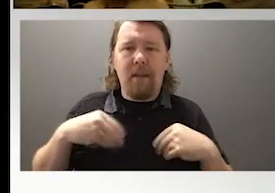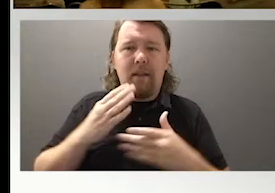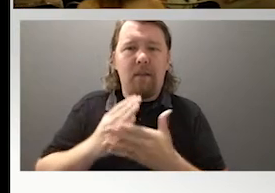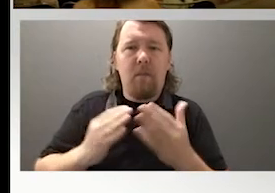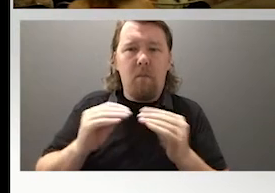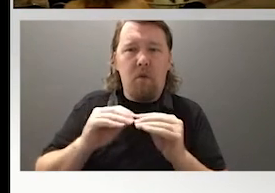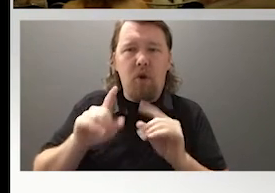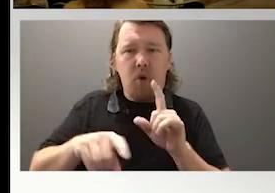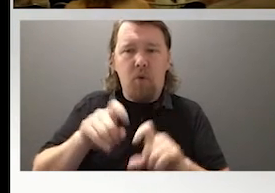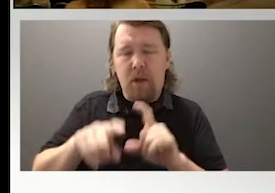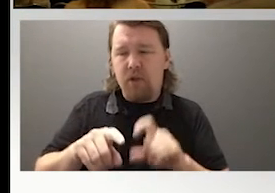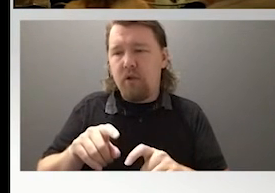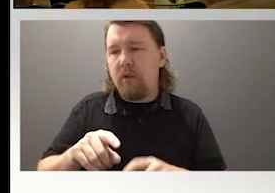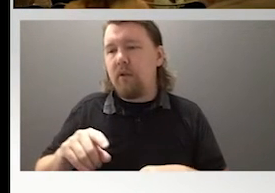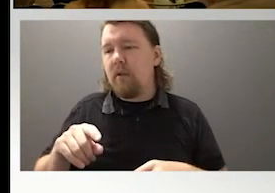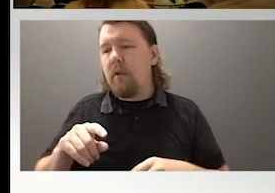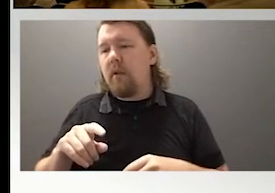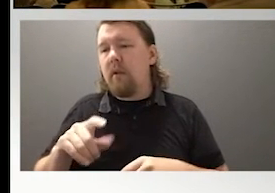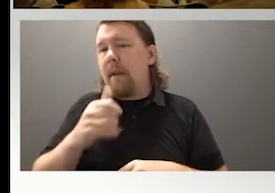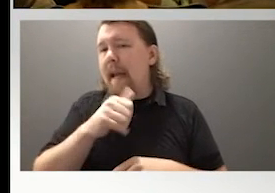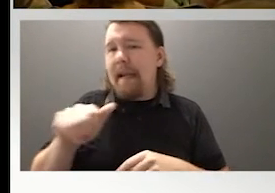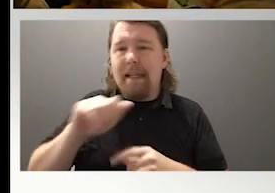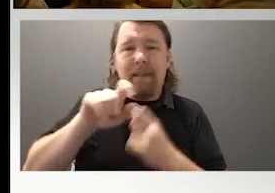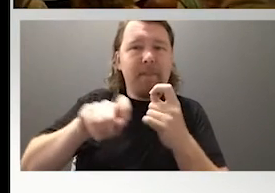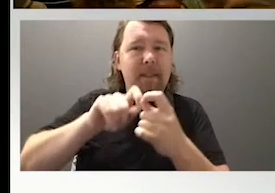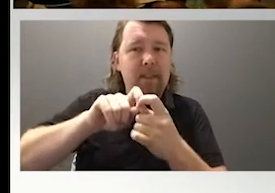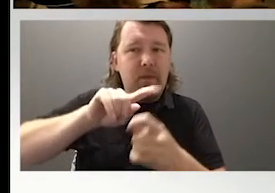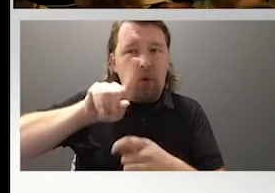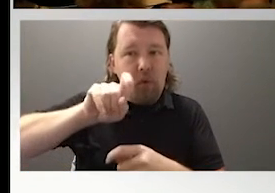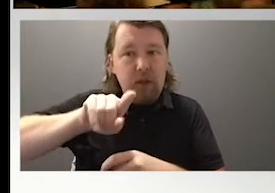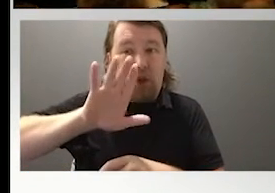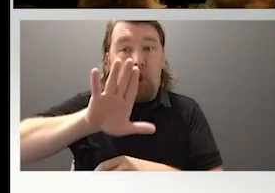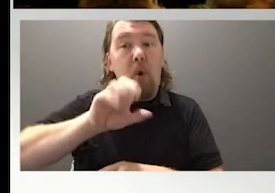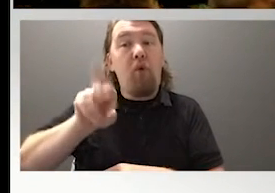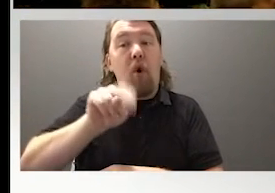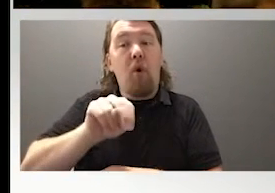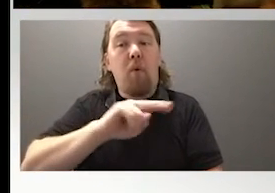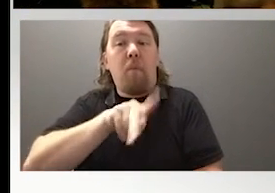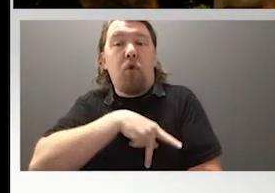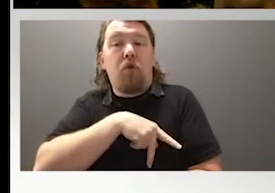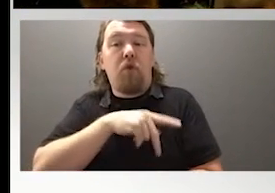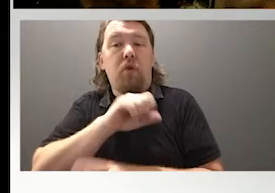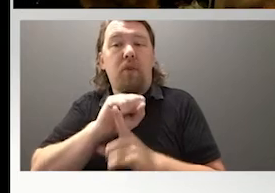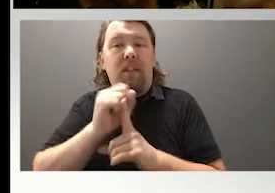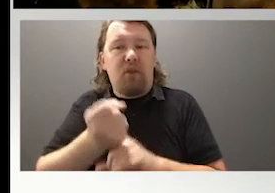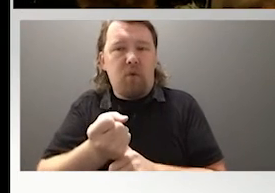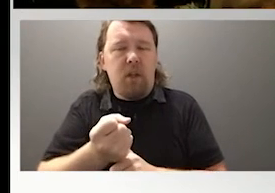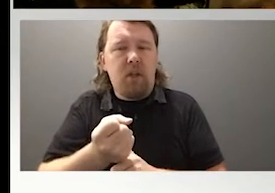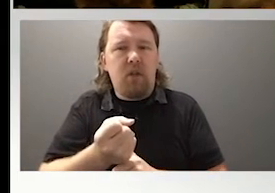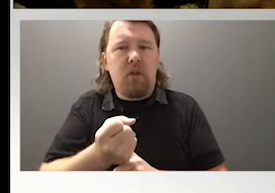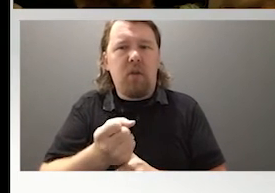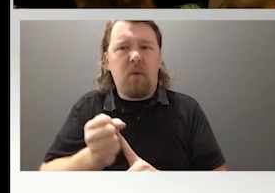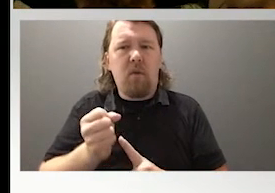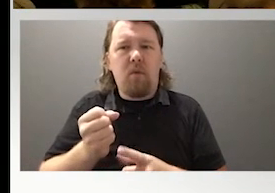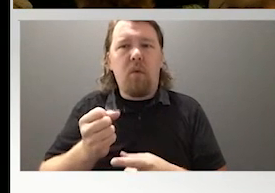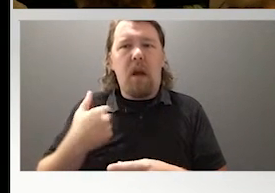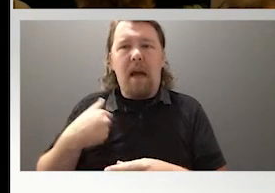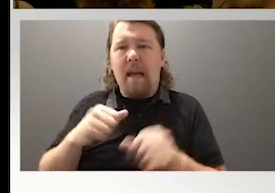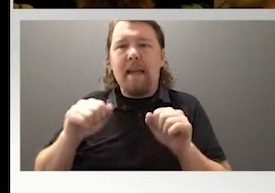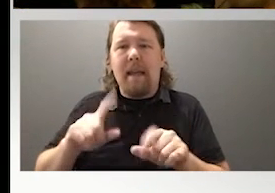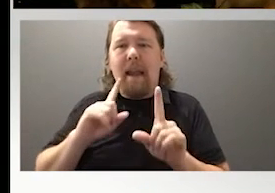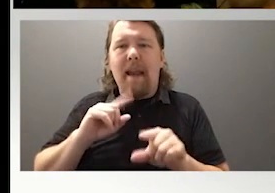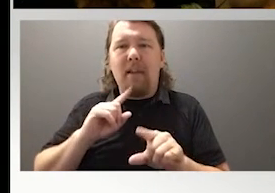questions and any specific questions about your own personal situation. I'll be happy to take like right after